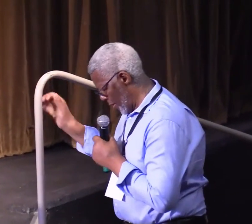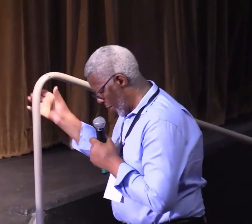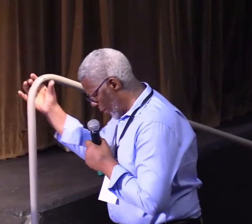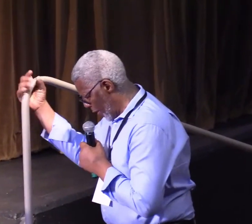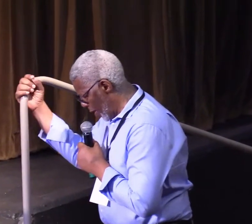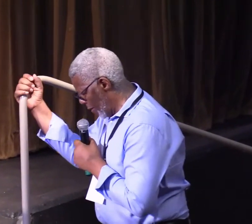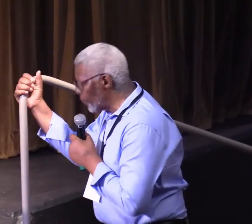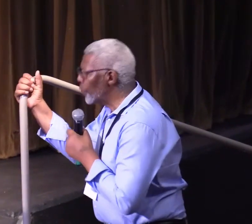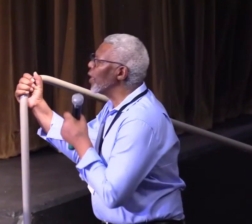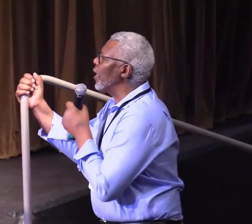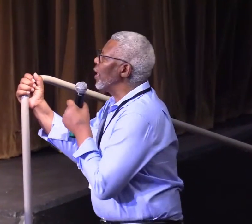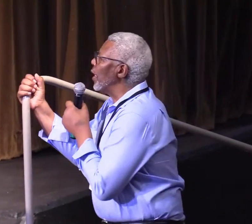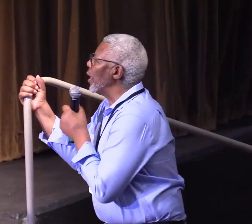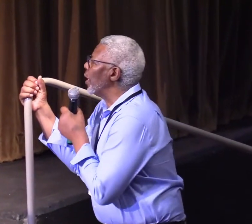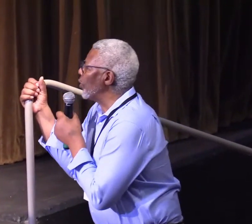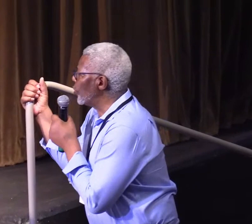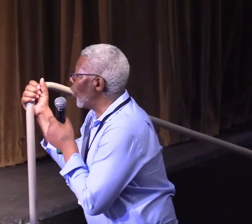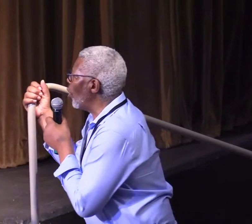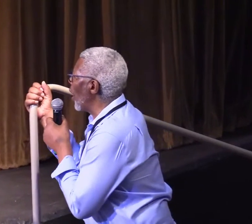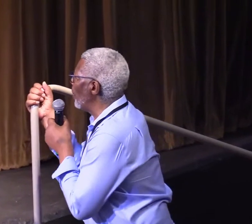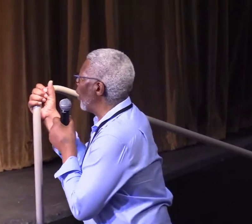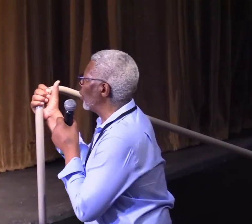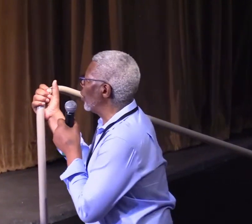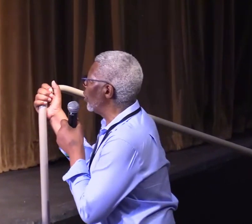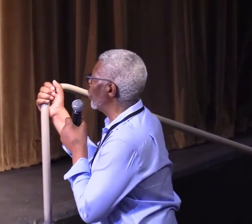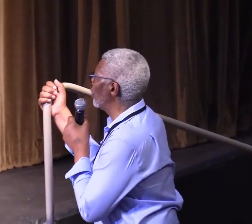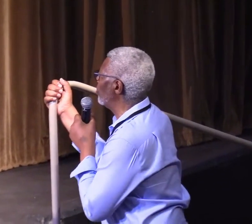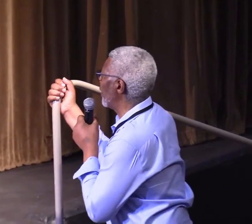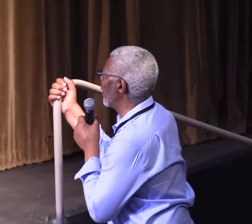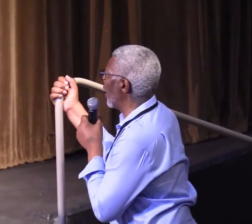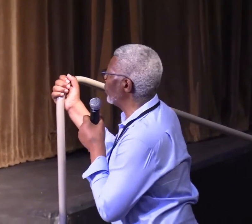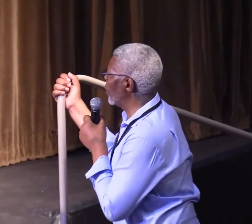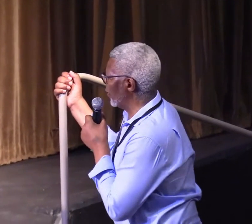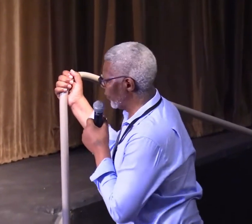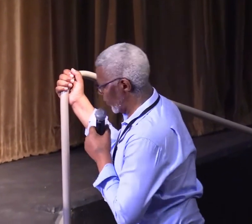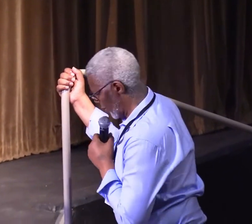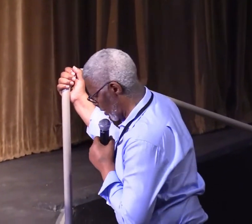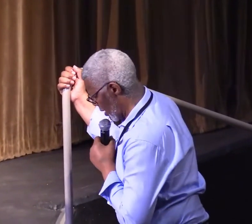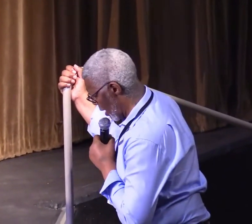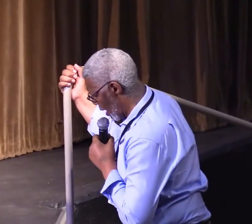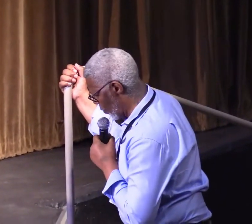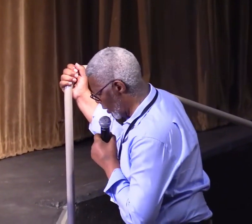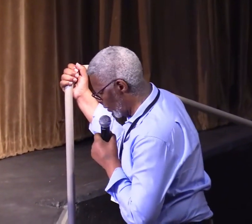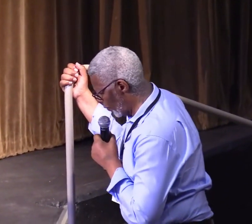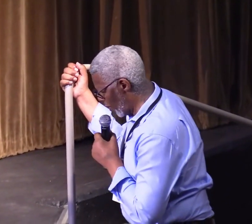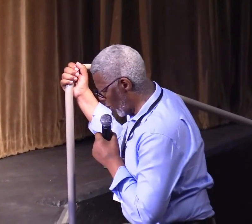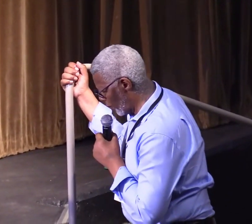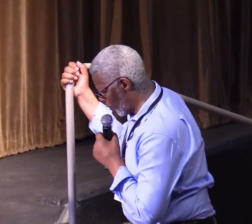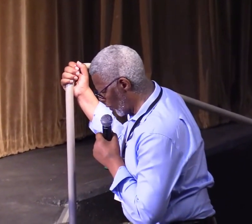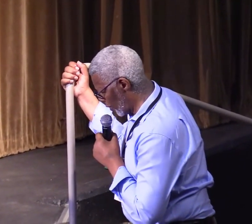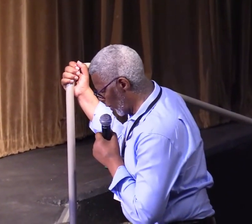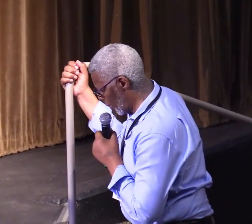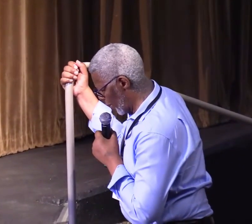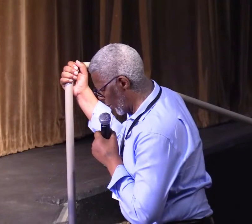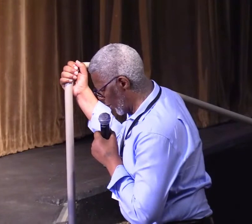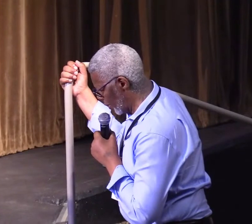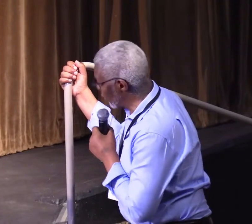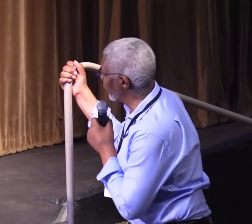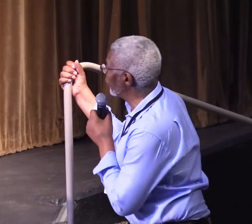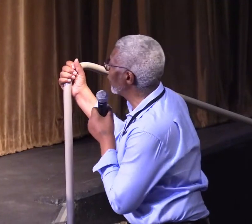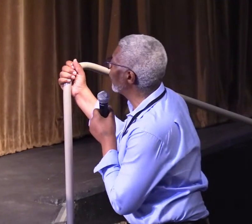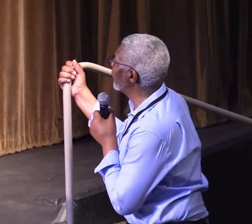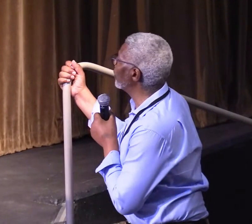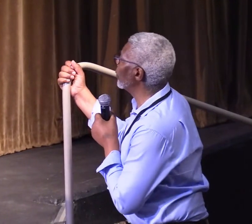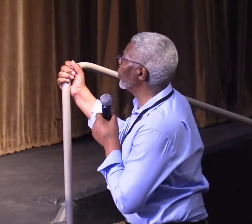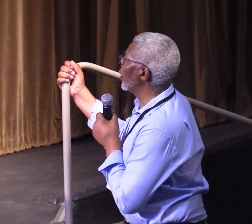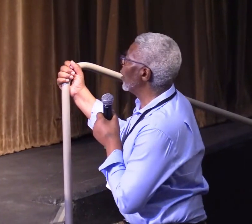country um you talk about Paradigm shifts I wonder if you have considered